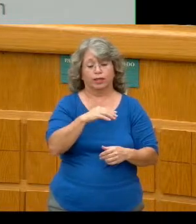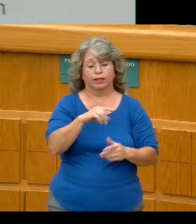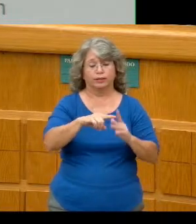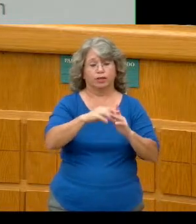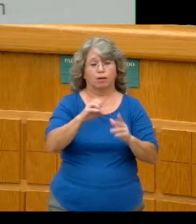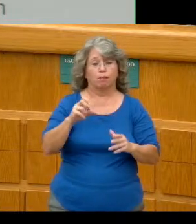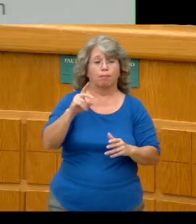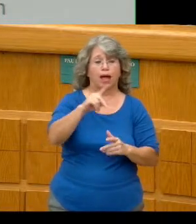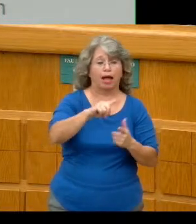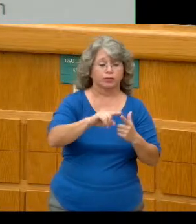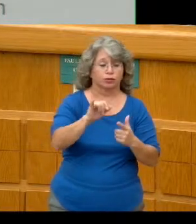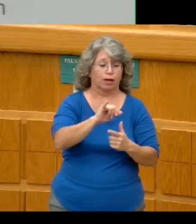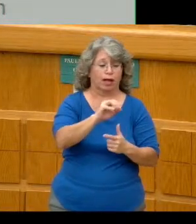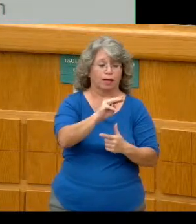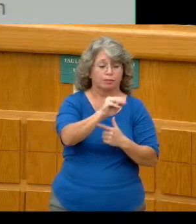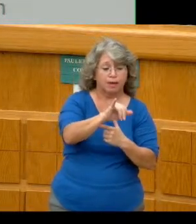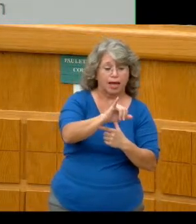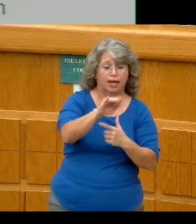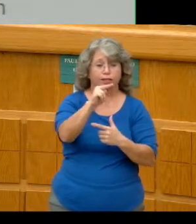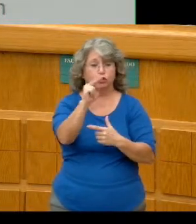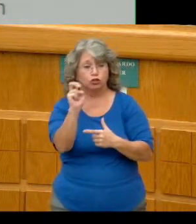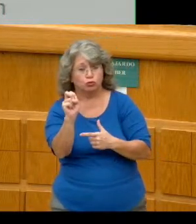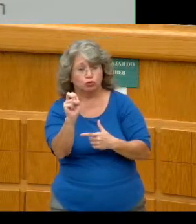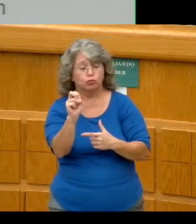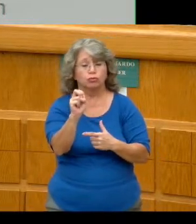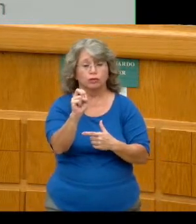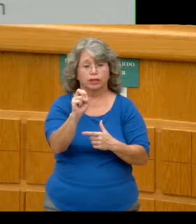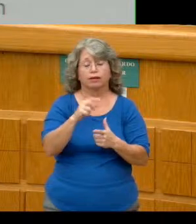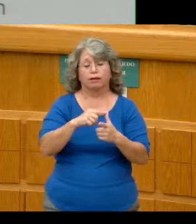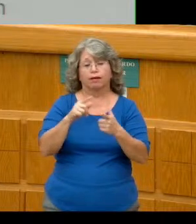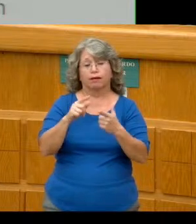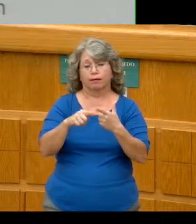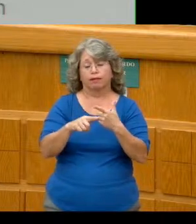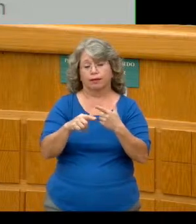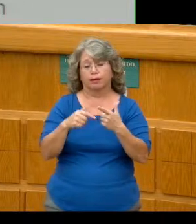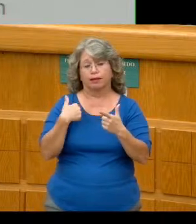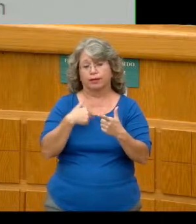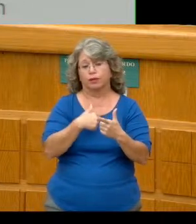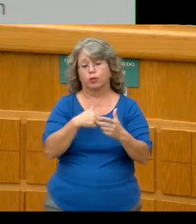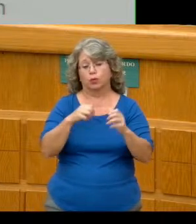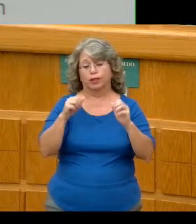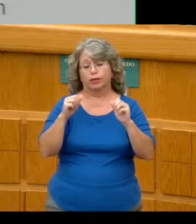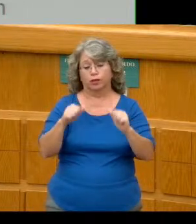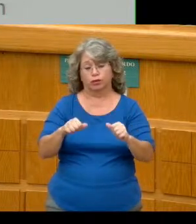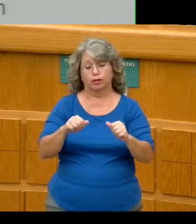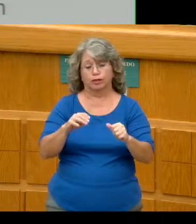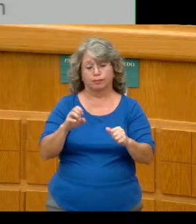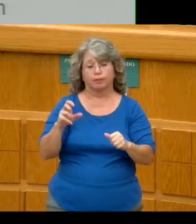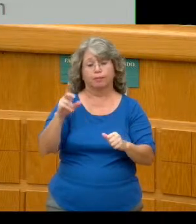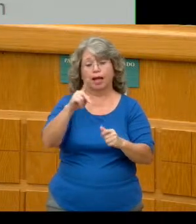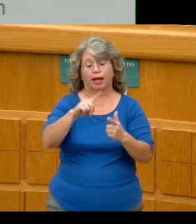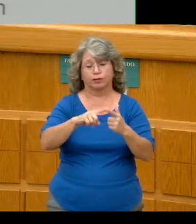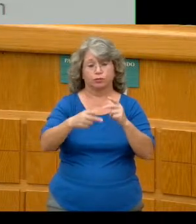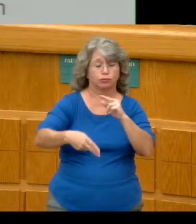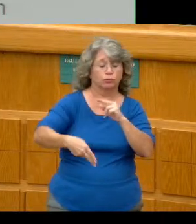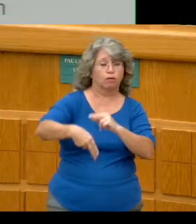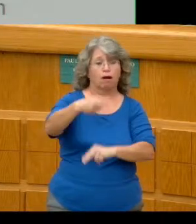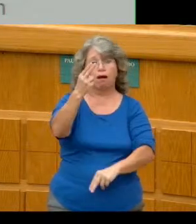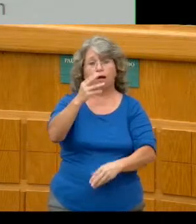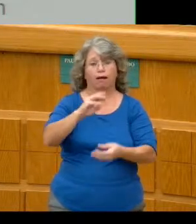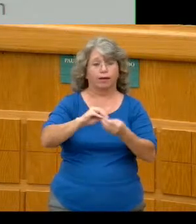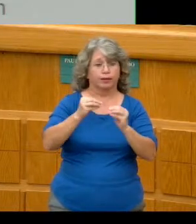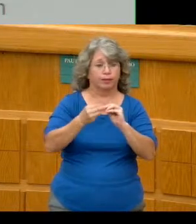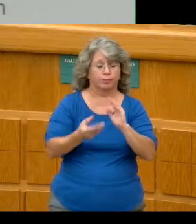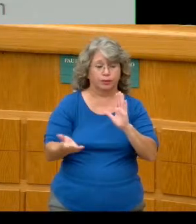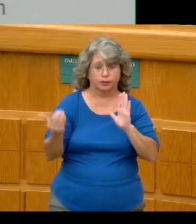up in the same scenario that we were in in the middle of June and at the end of June when we went into trying to